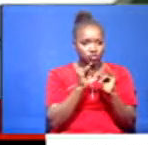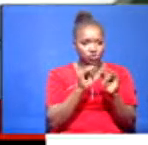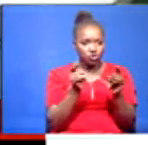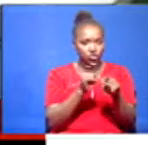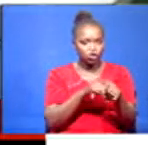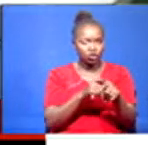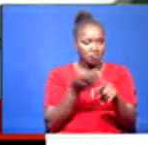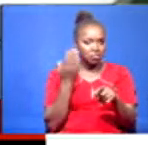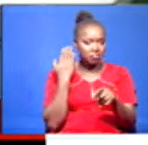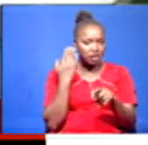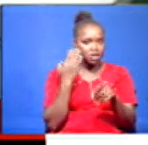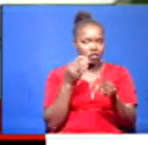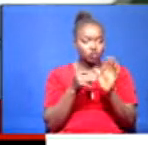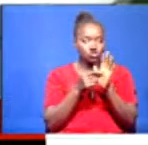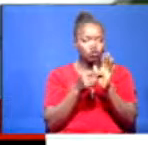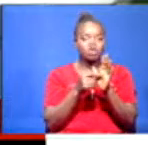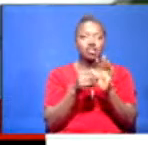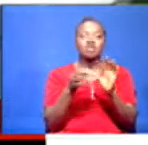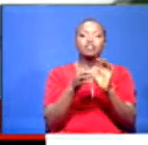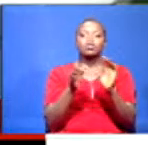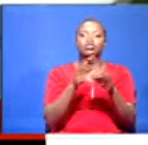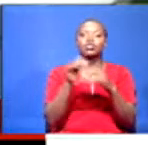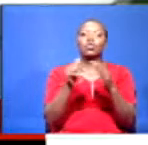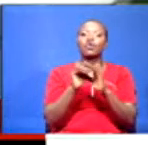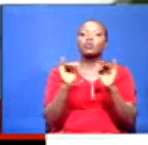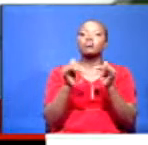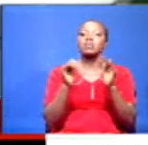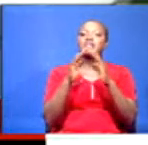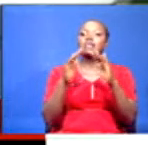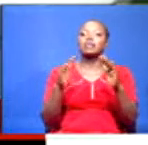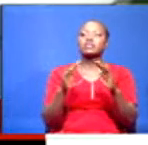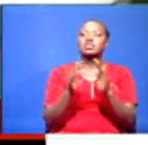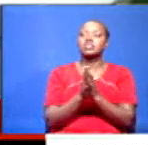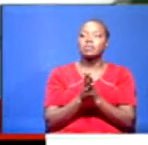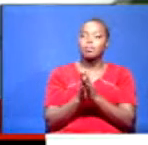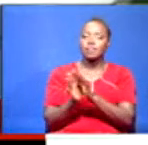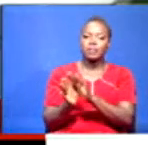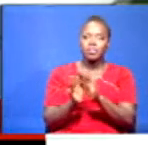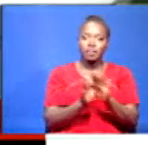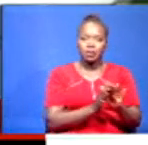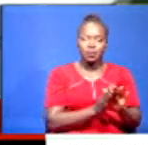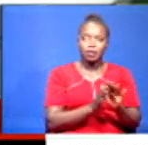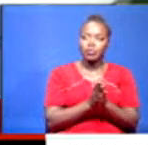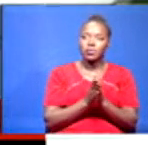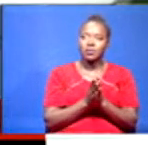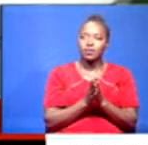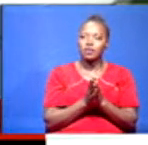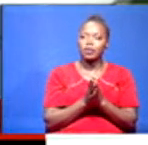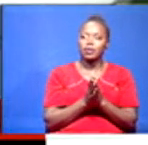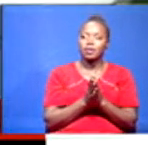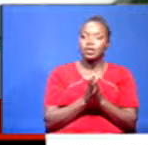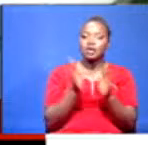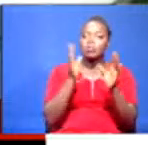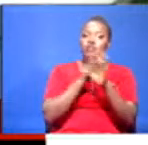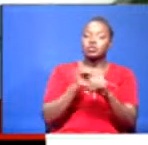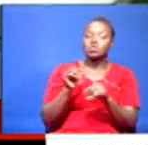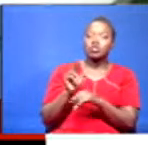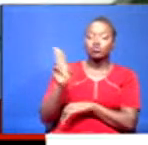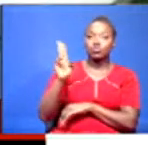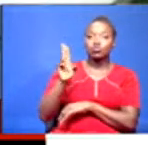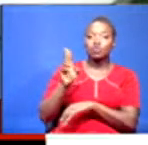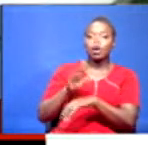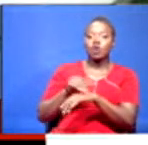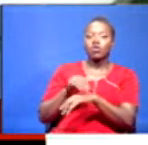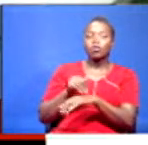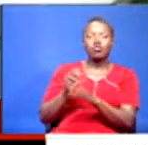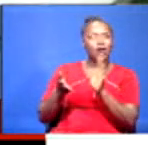televised jointly by media houses across the country. Let's go to Portugal now. President Uhuru Kenyatta has called for